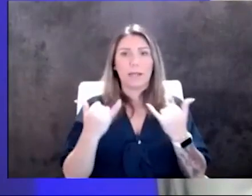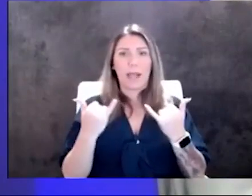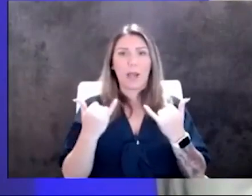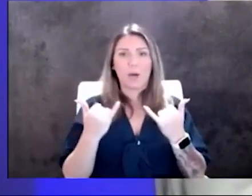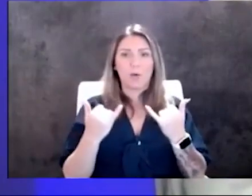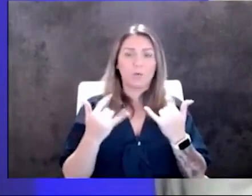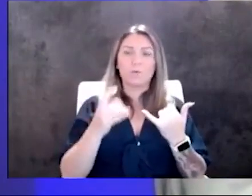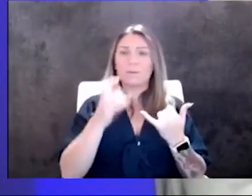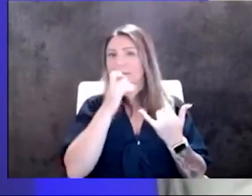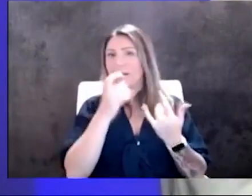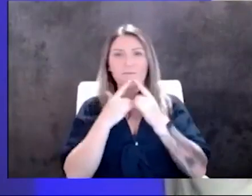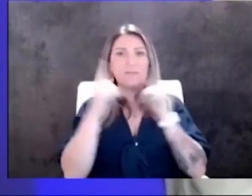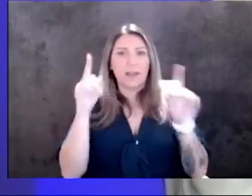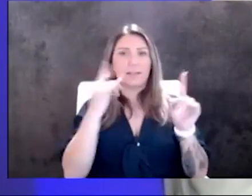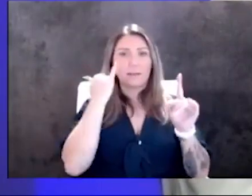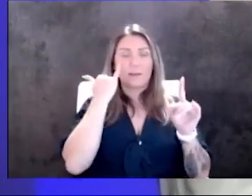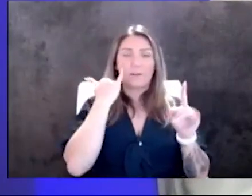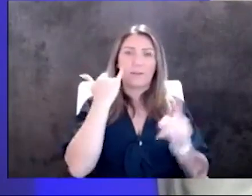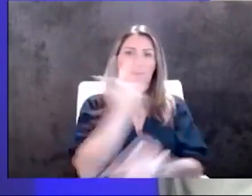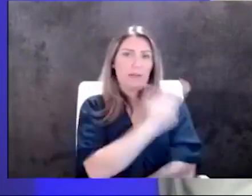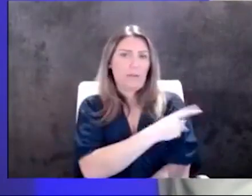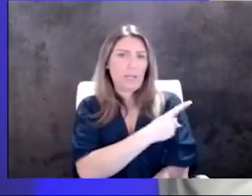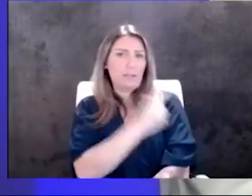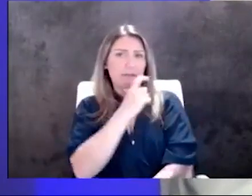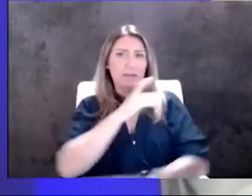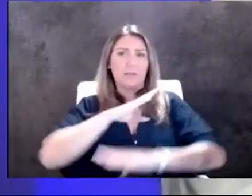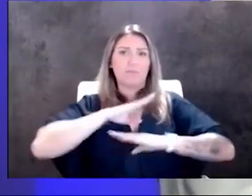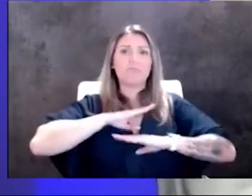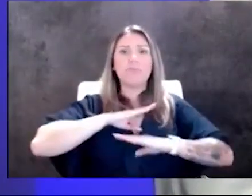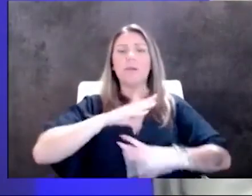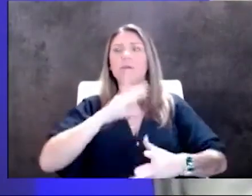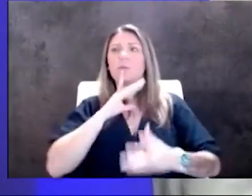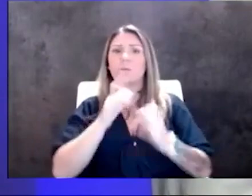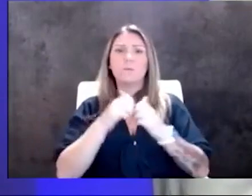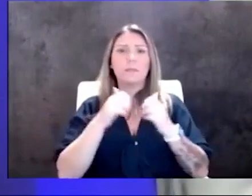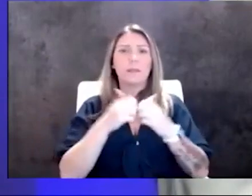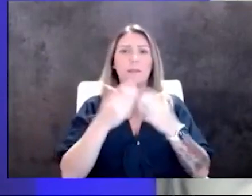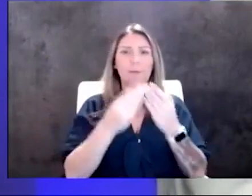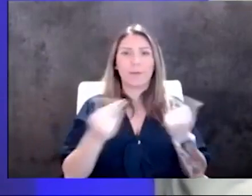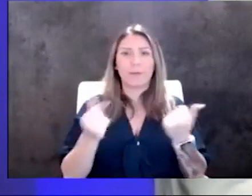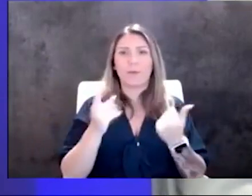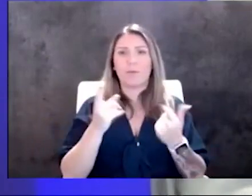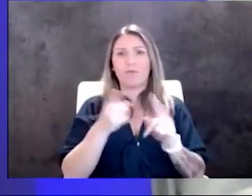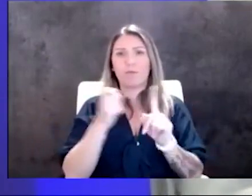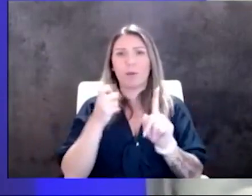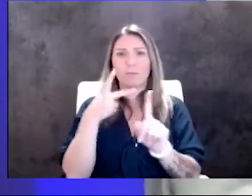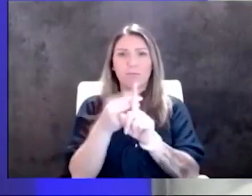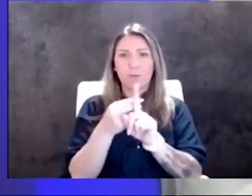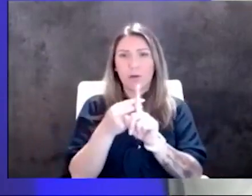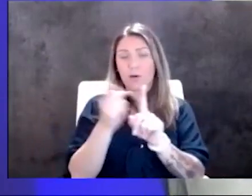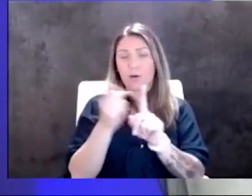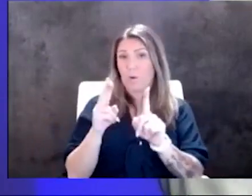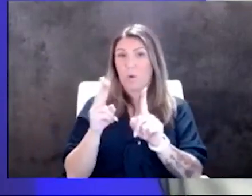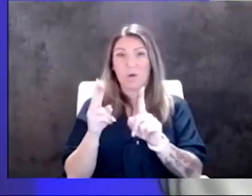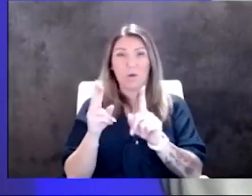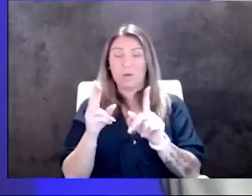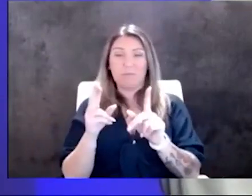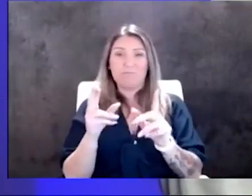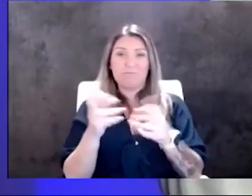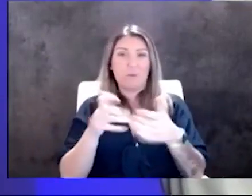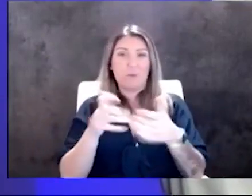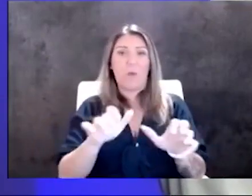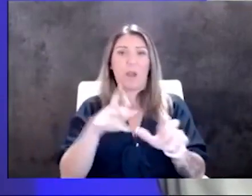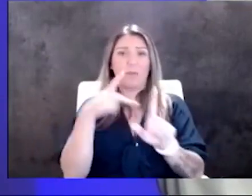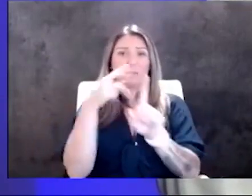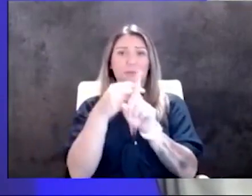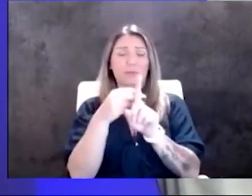patient is not, satisfied with the relief they're getting from the injections, or really not satisfied with getting injections continually, then we can definitely evaluate them for them.